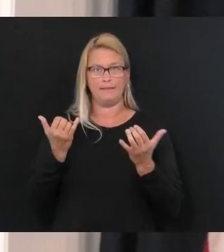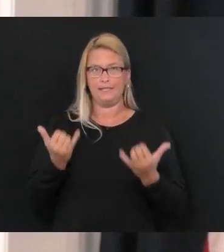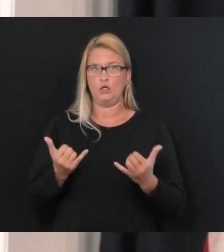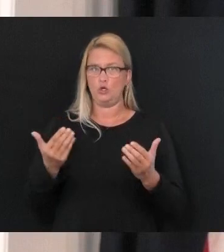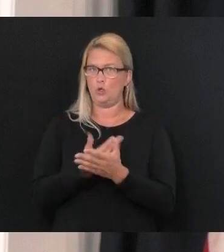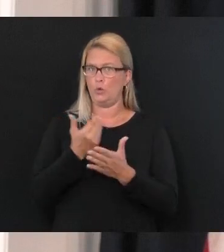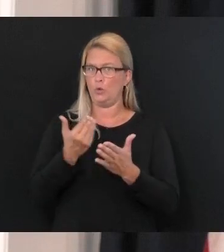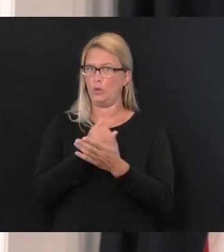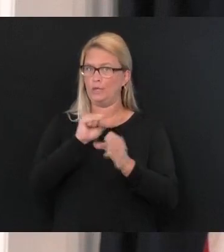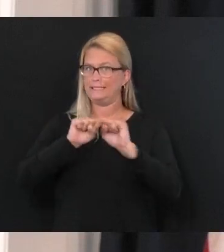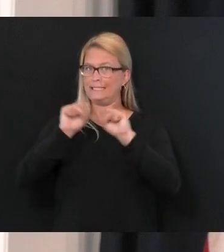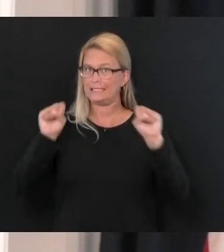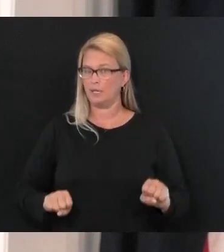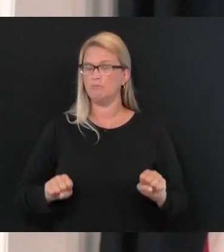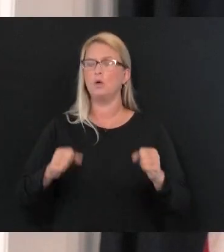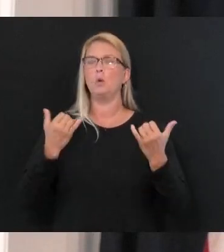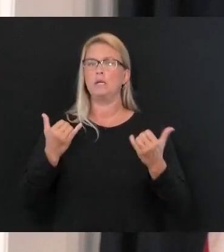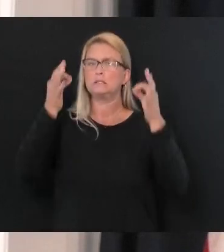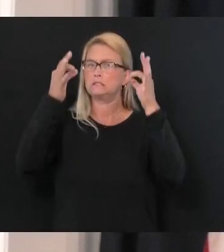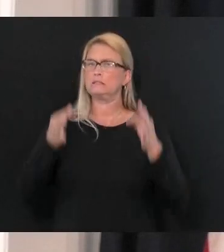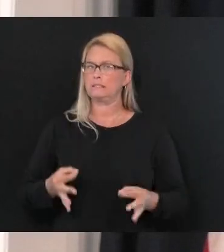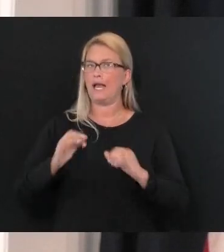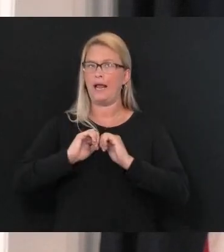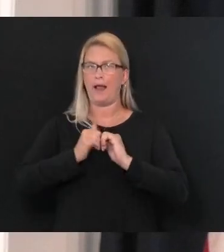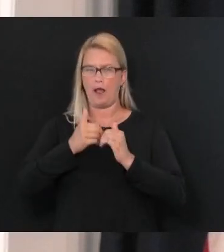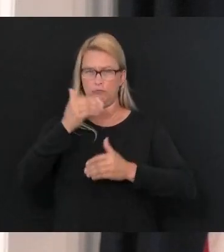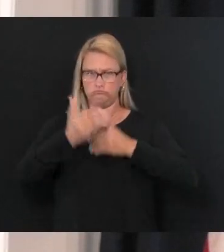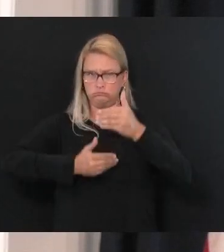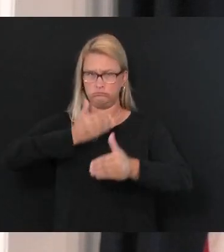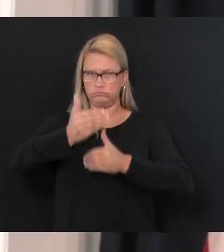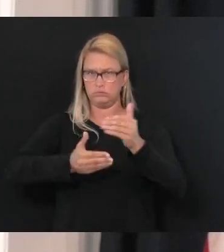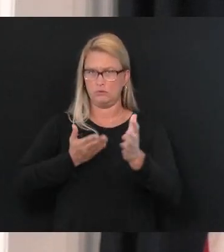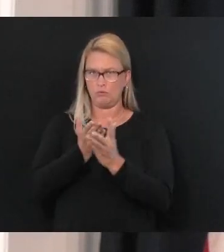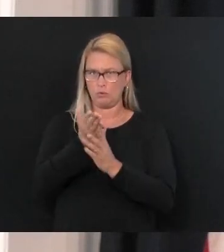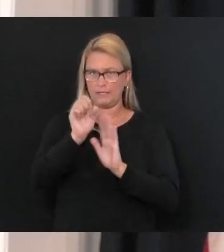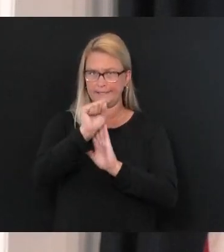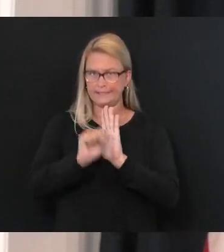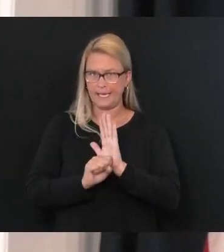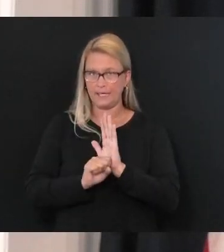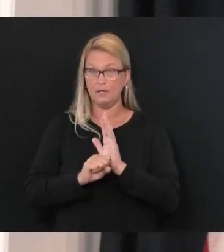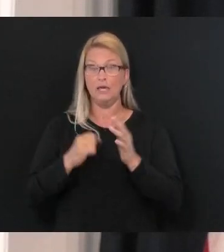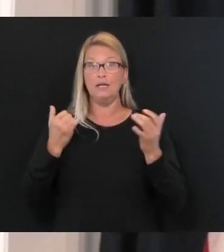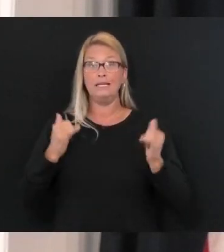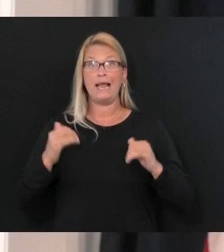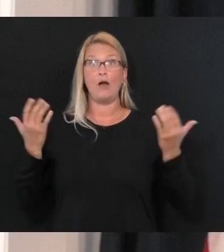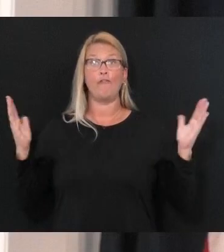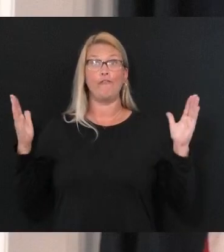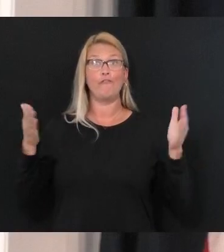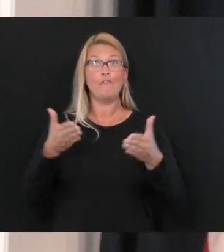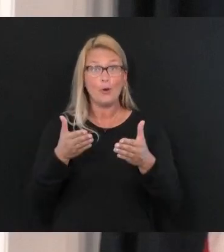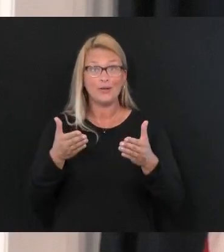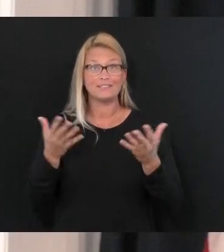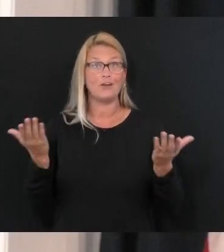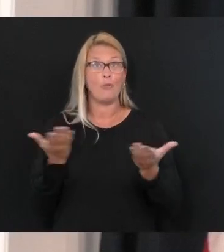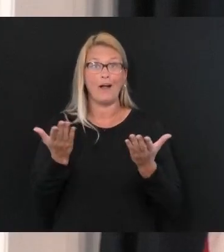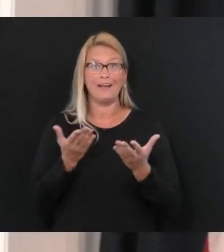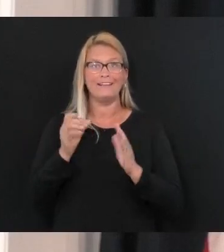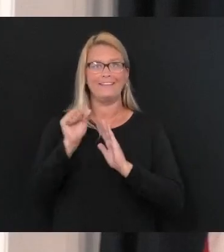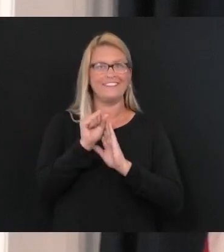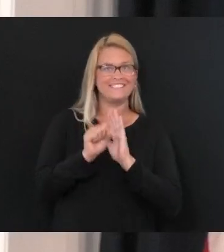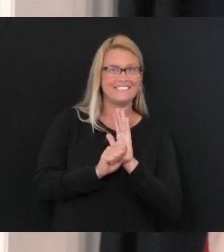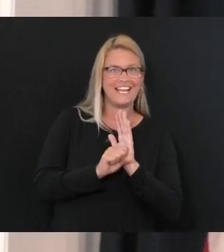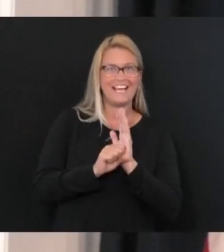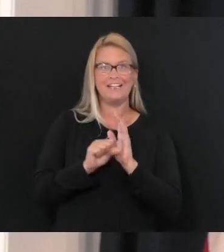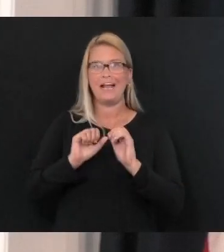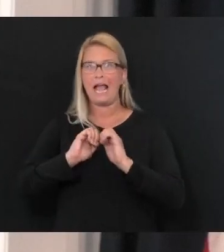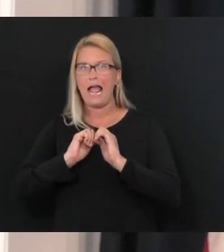how the state will move forward, we are very much focused on making sure that we can get everybody